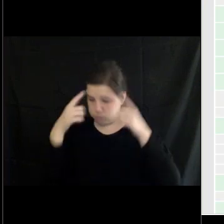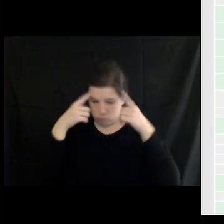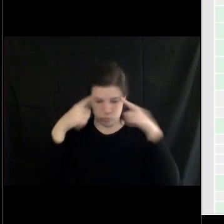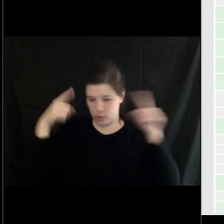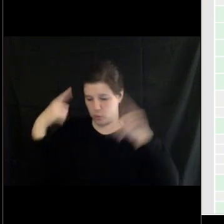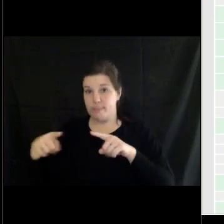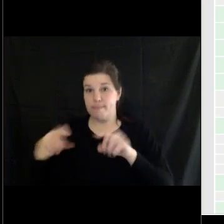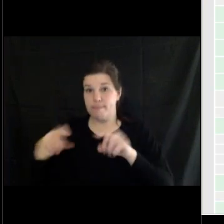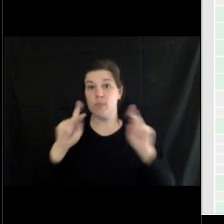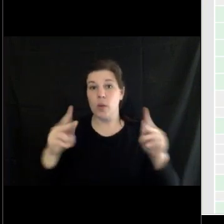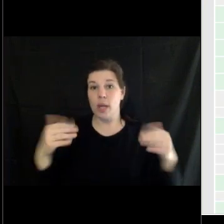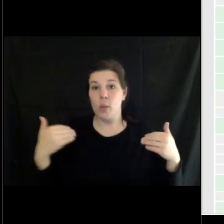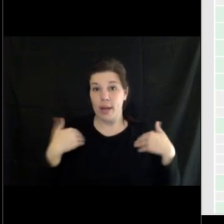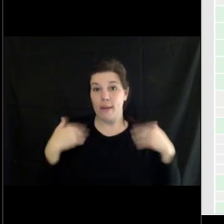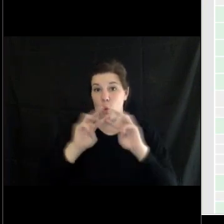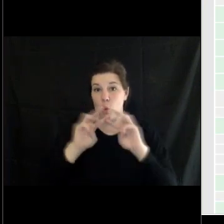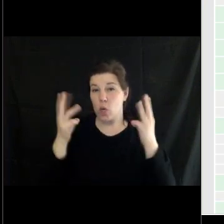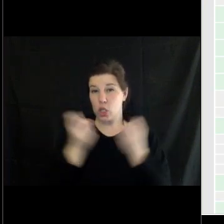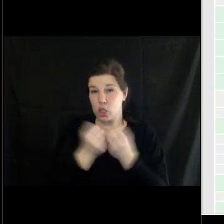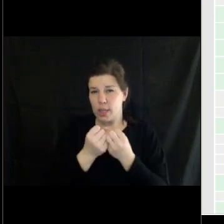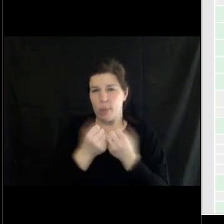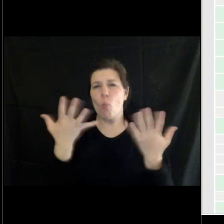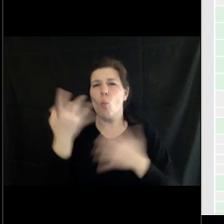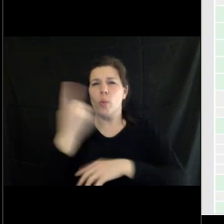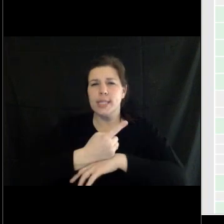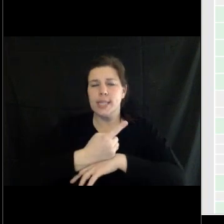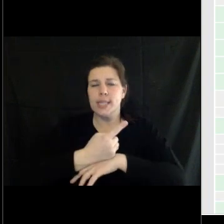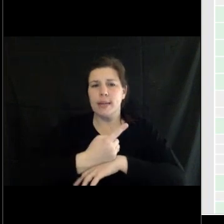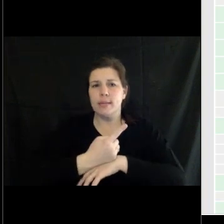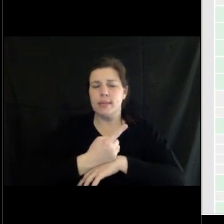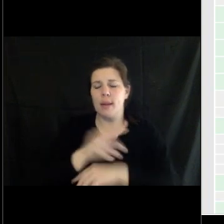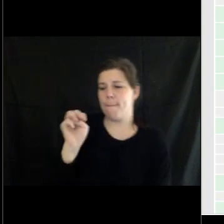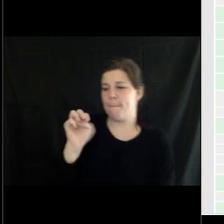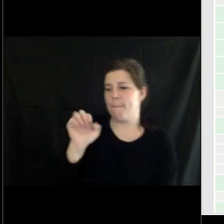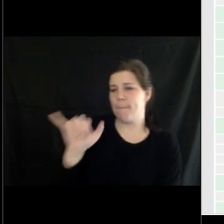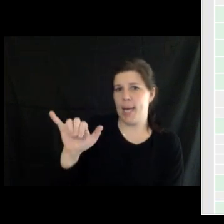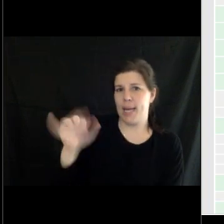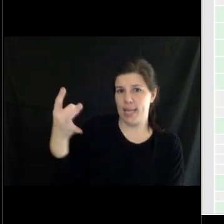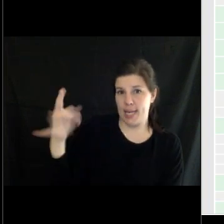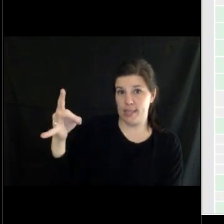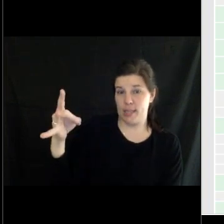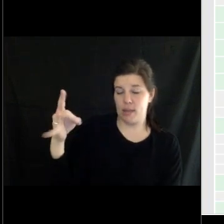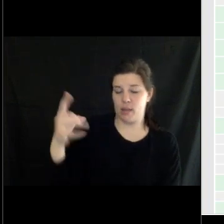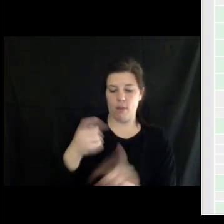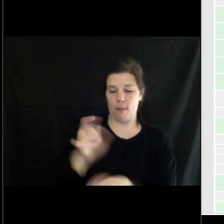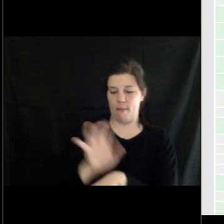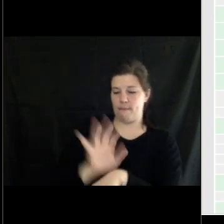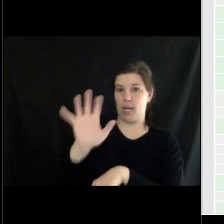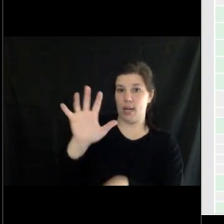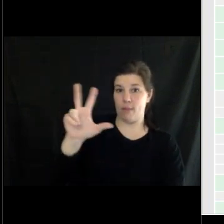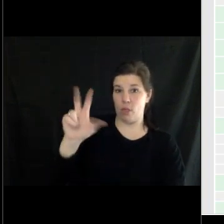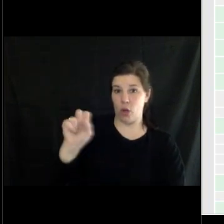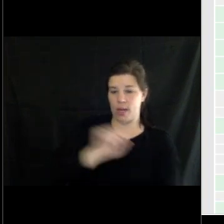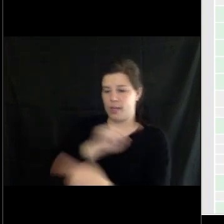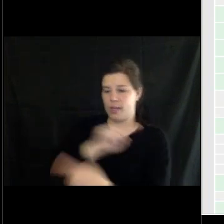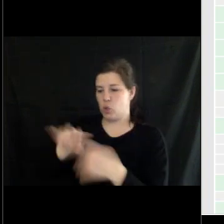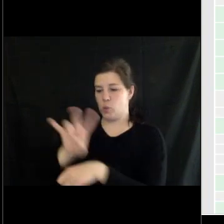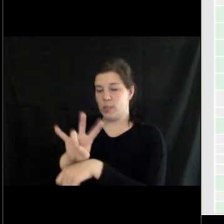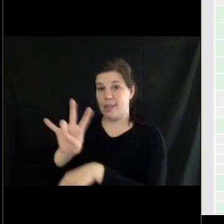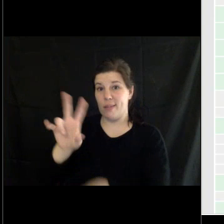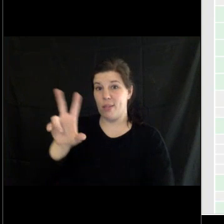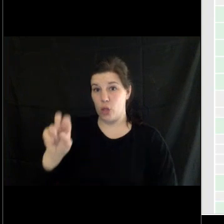have a workshop coming up. Can we get the date? Let me get it up. May 18th. It is from 5:30 to 7:30. And